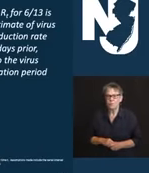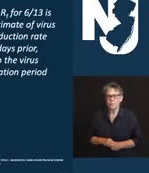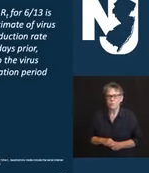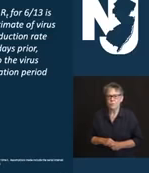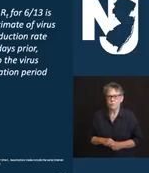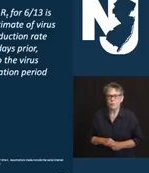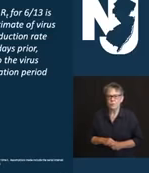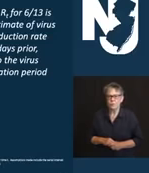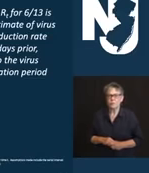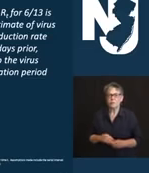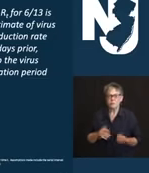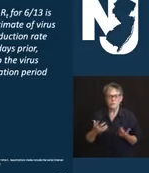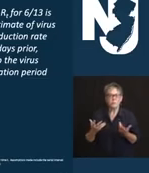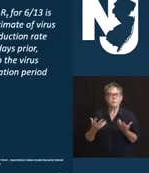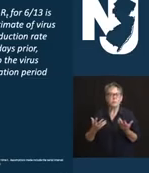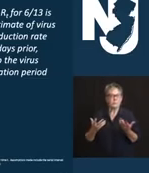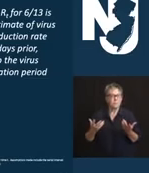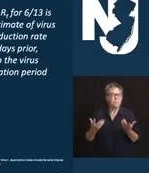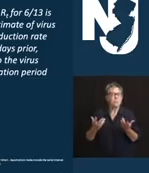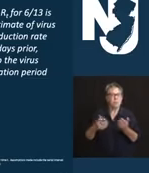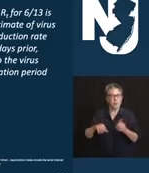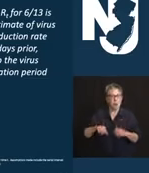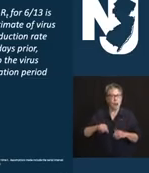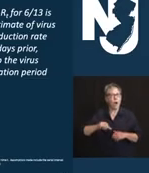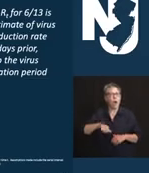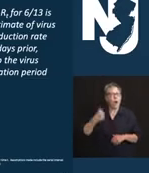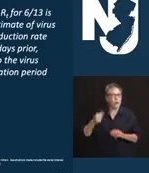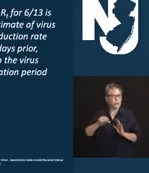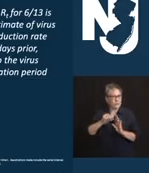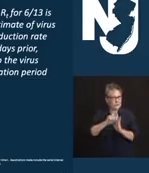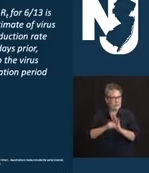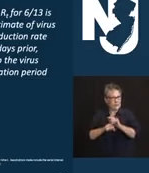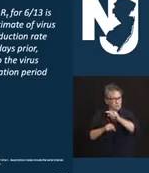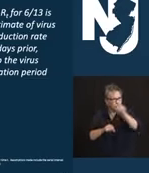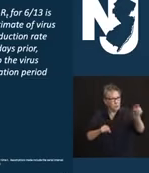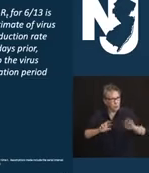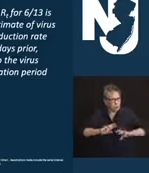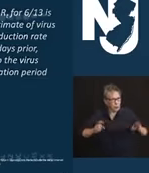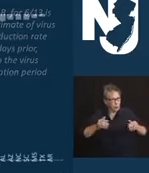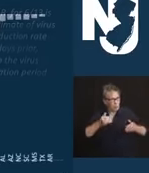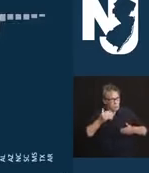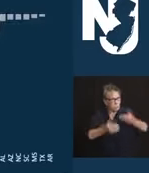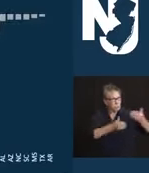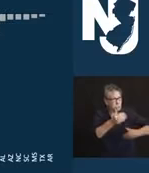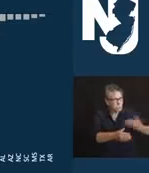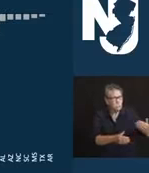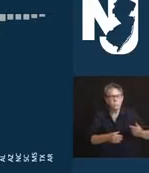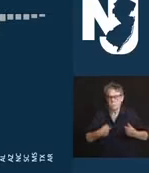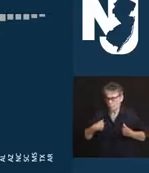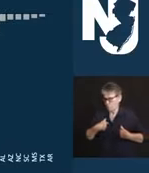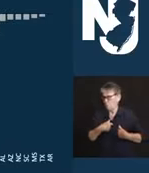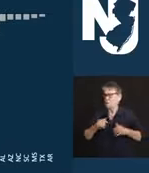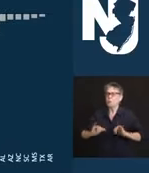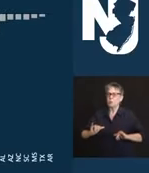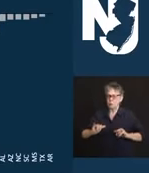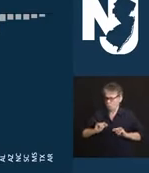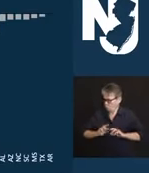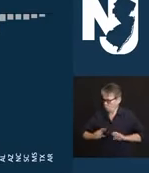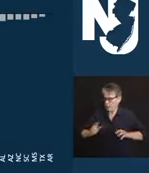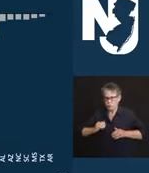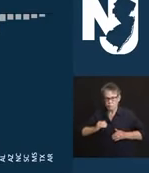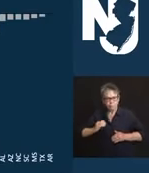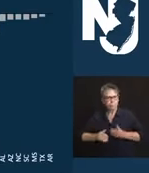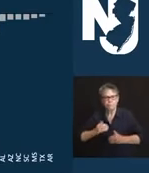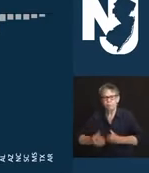ahead because we made sure that science and data were on our side. We are among the leaders nationwide in how far